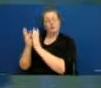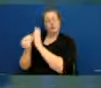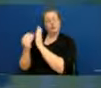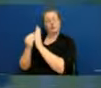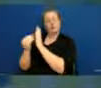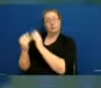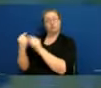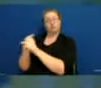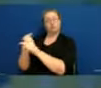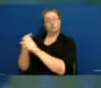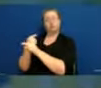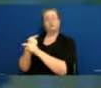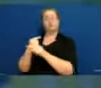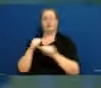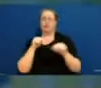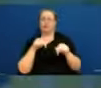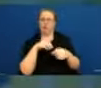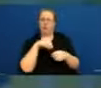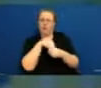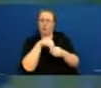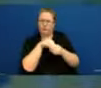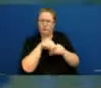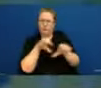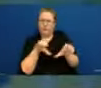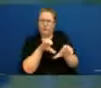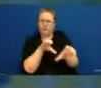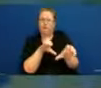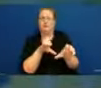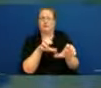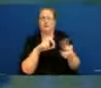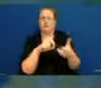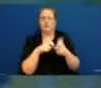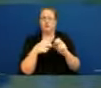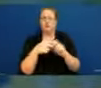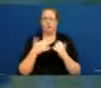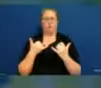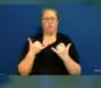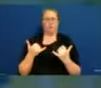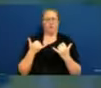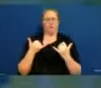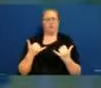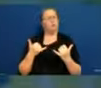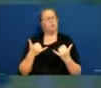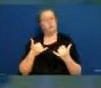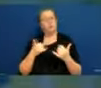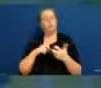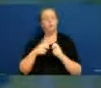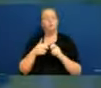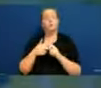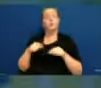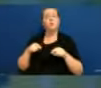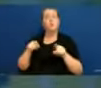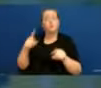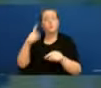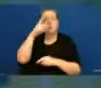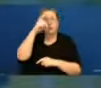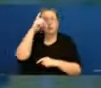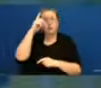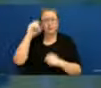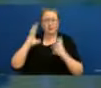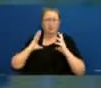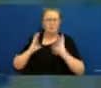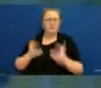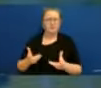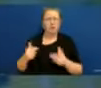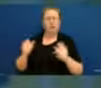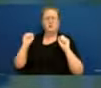not adequate now for this type of activity. And I say now for a couple of reasons. There are things that we could get away